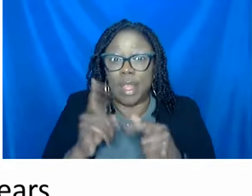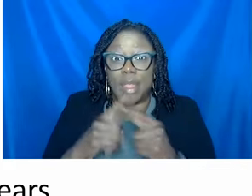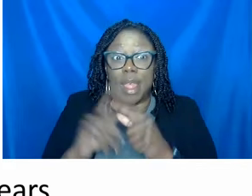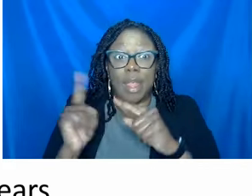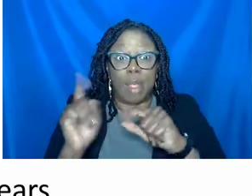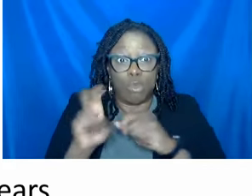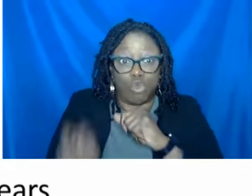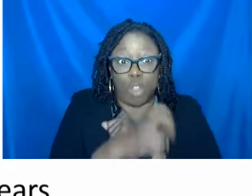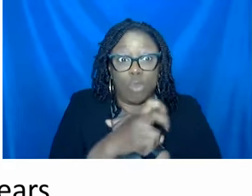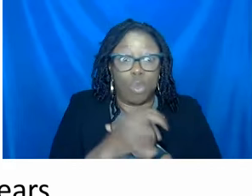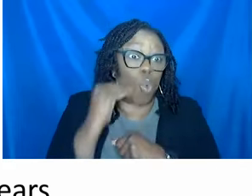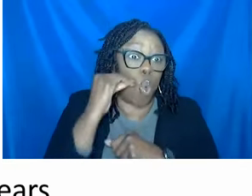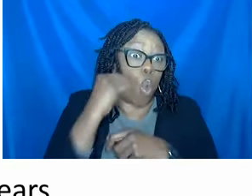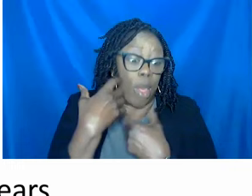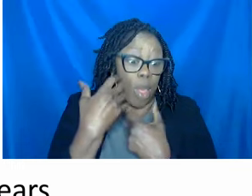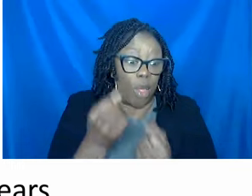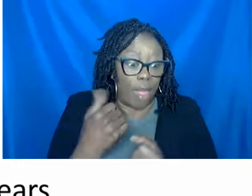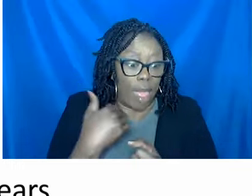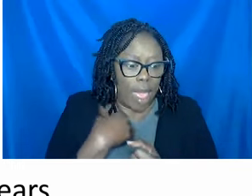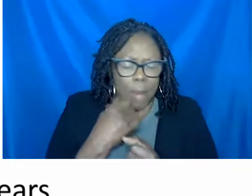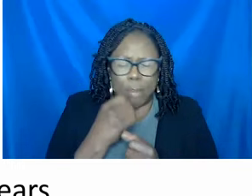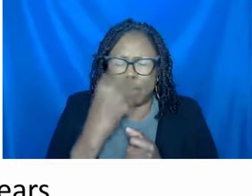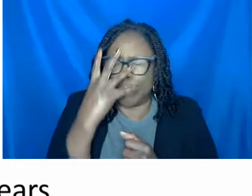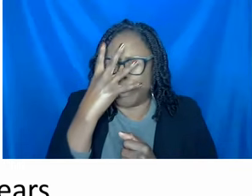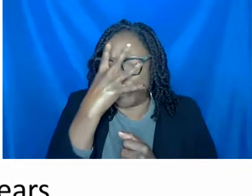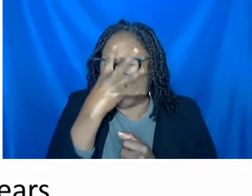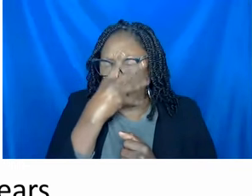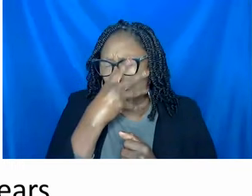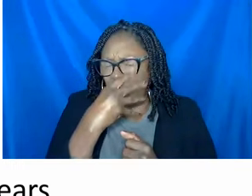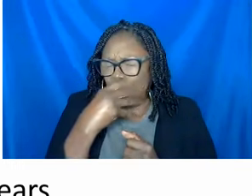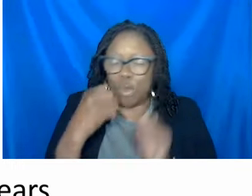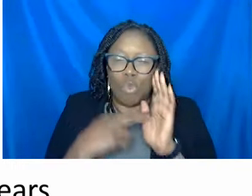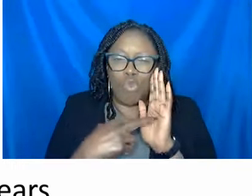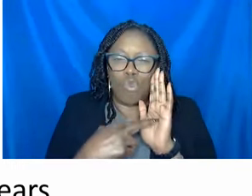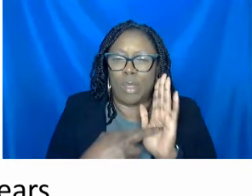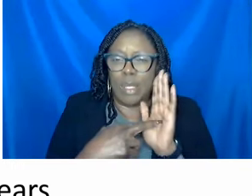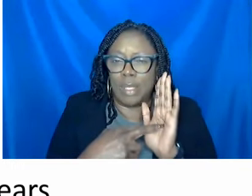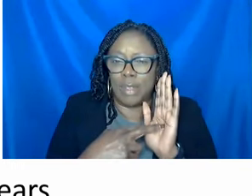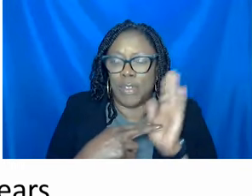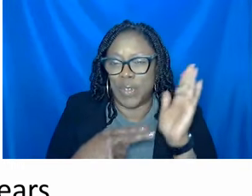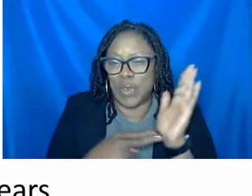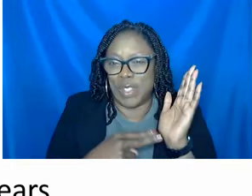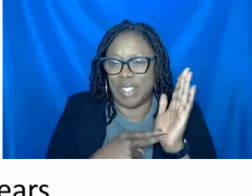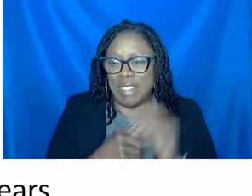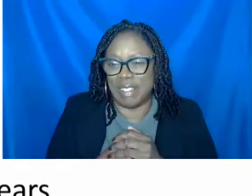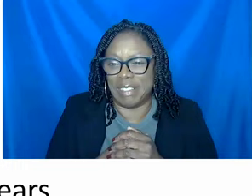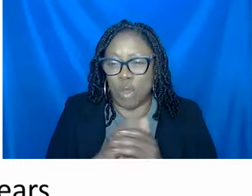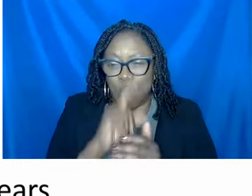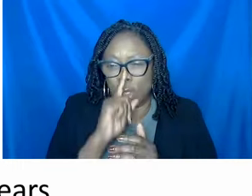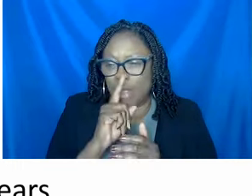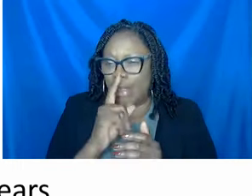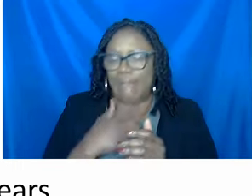home health. I had a beautiful ethnic representation of nurses. So I was very